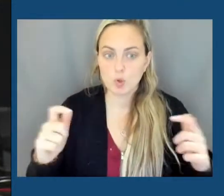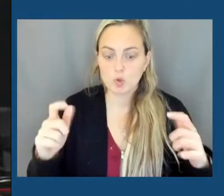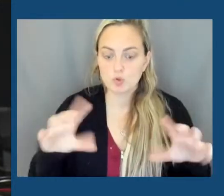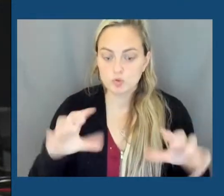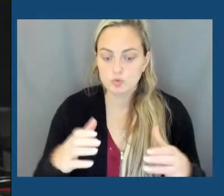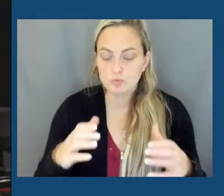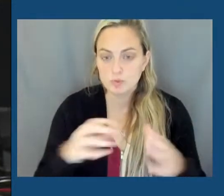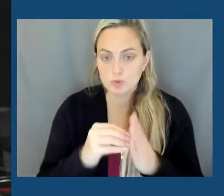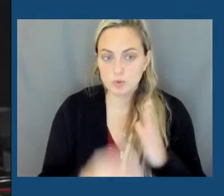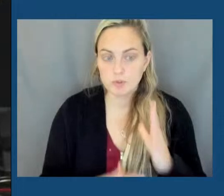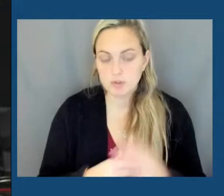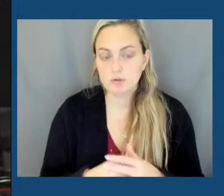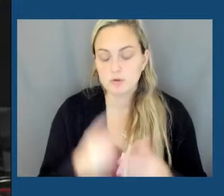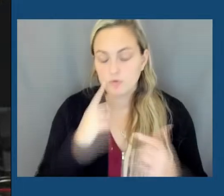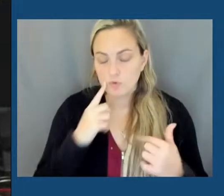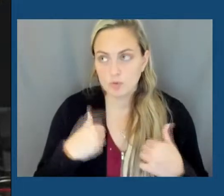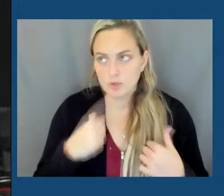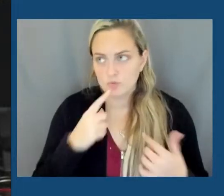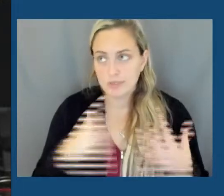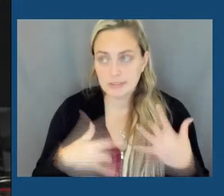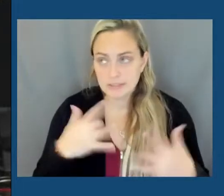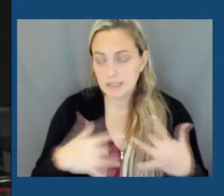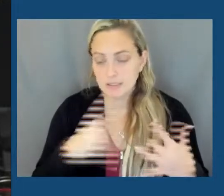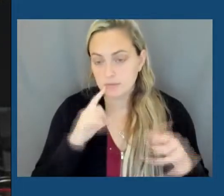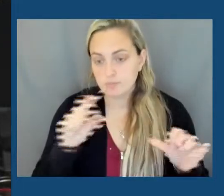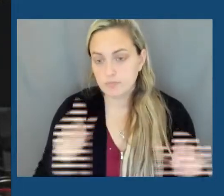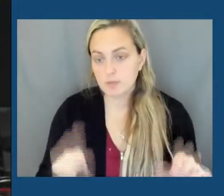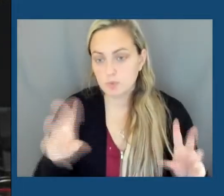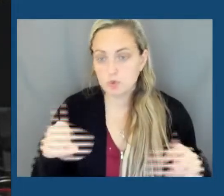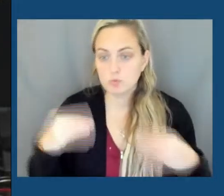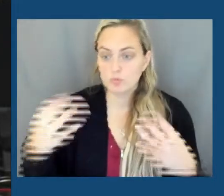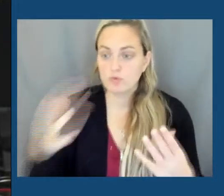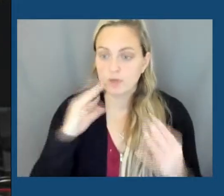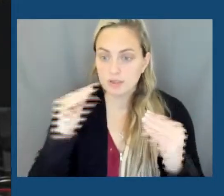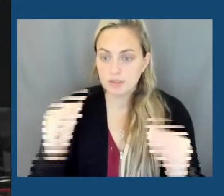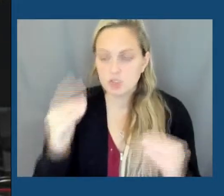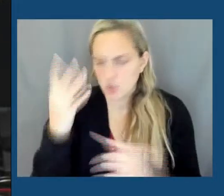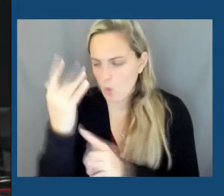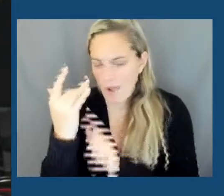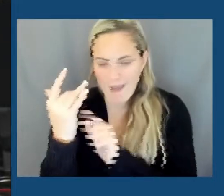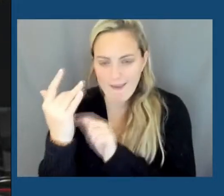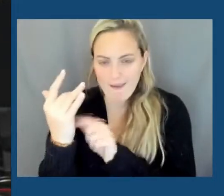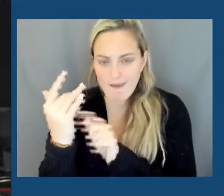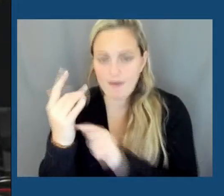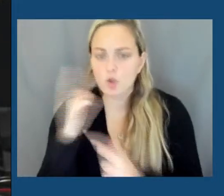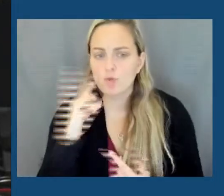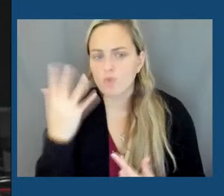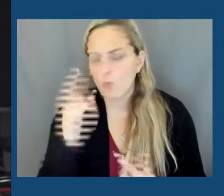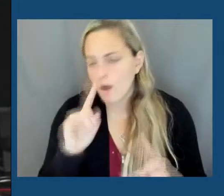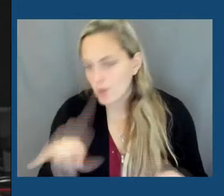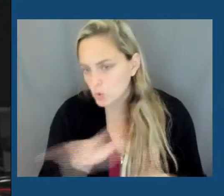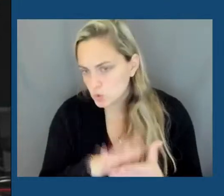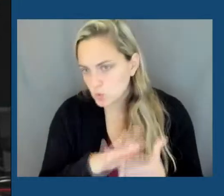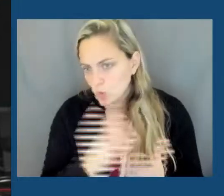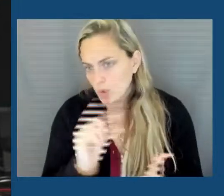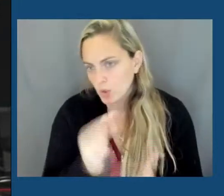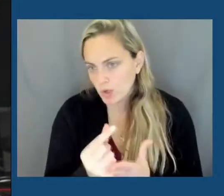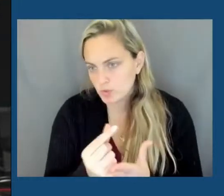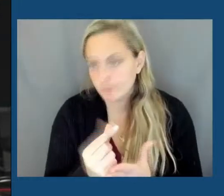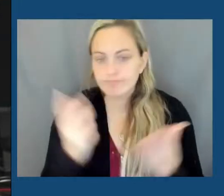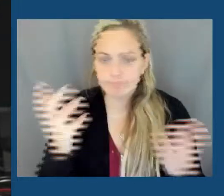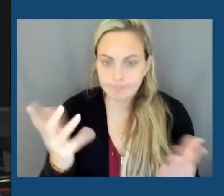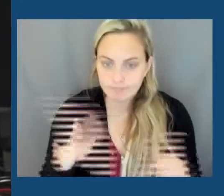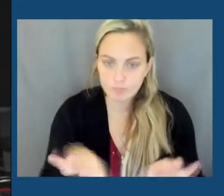students. For me, I'm really excited to be able to give some of my teaching a why. So obviously we have a why. You go to school, you want to graduate. It's really, it's